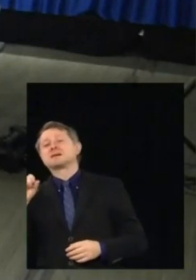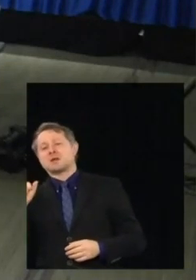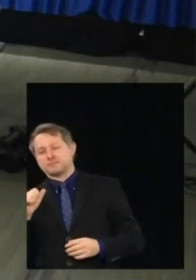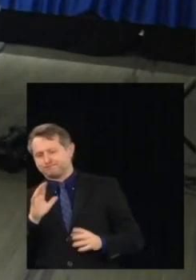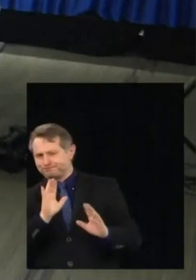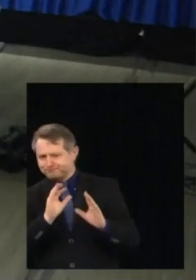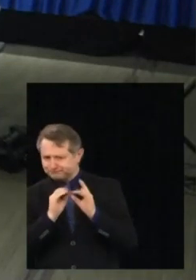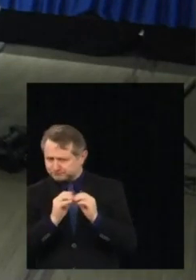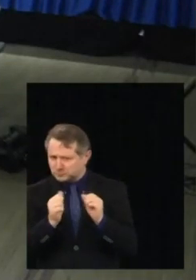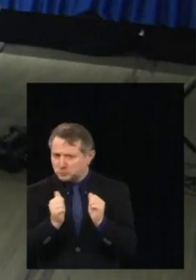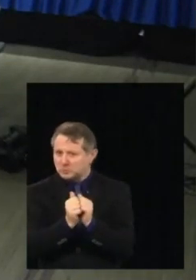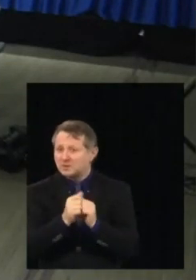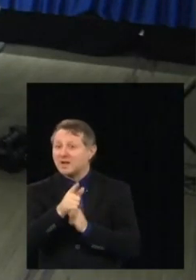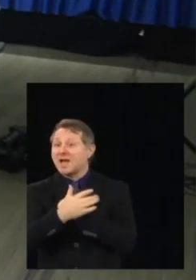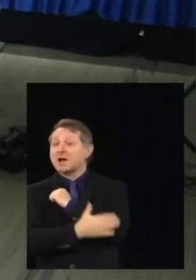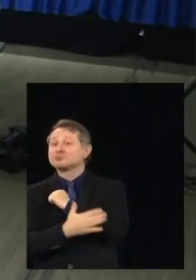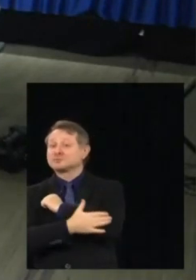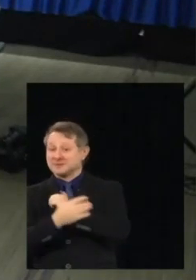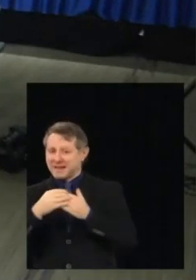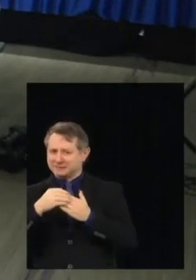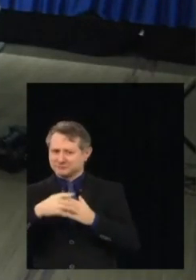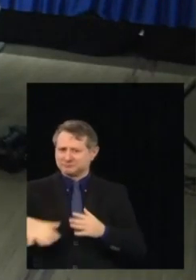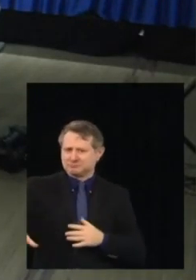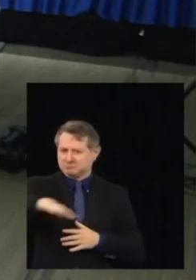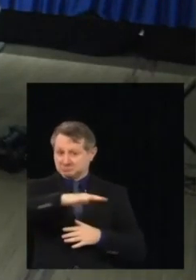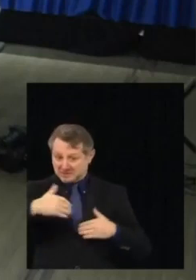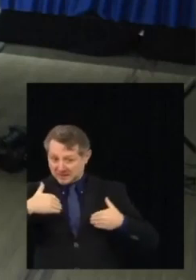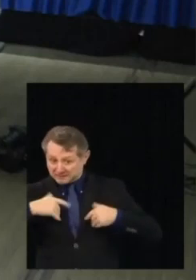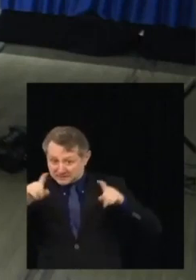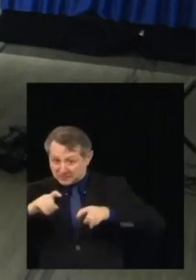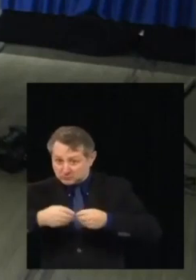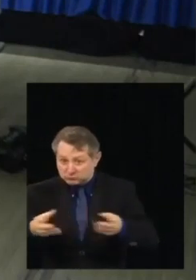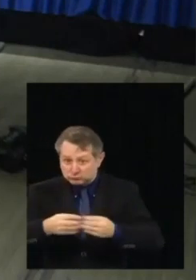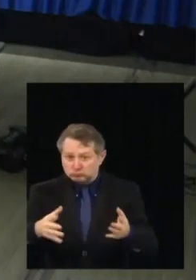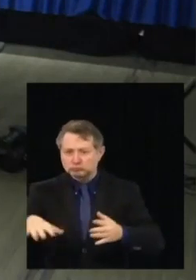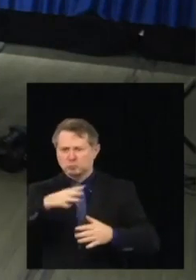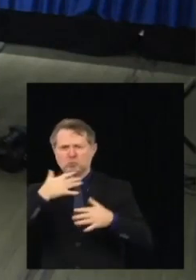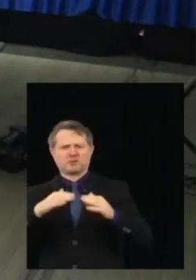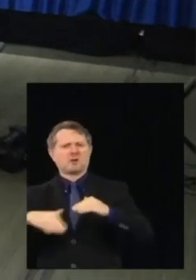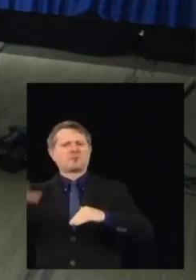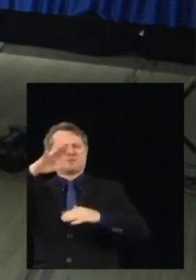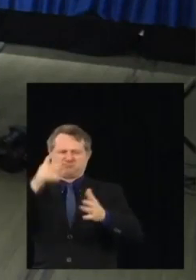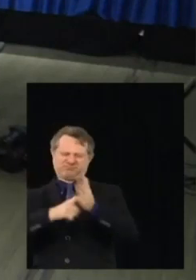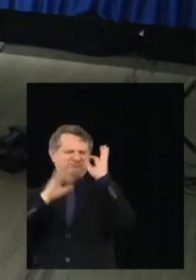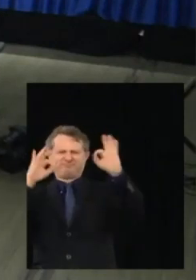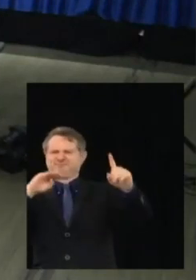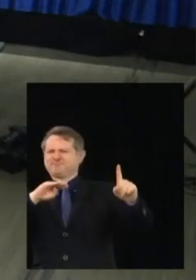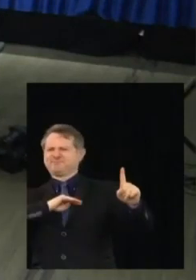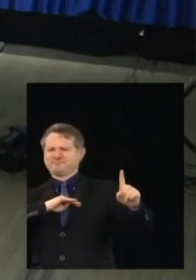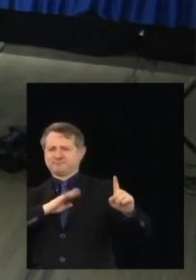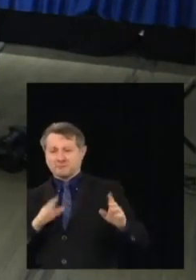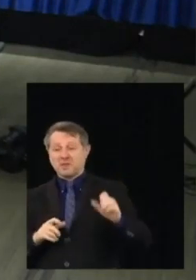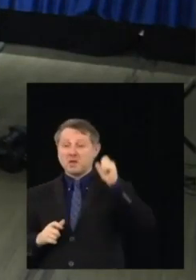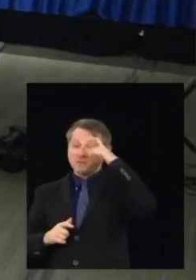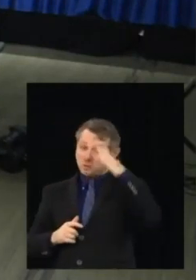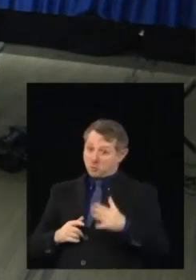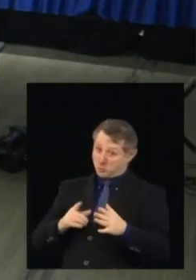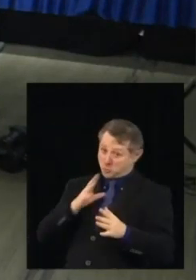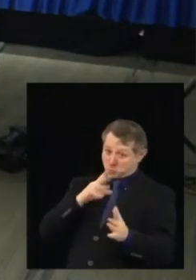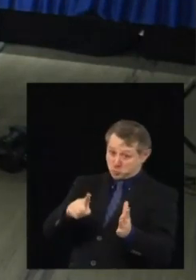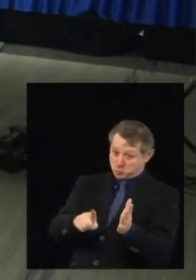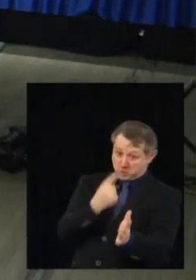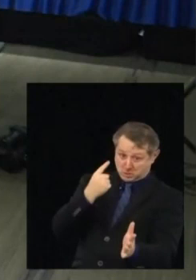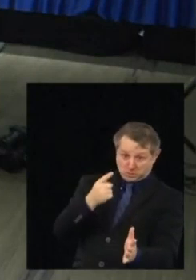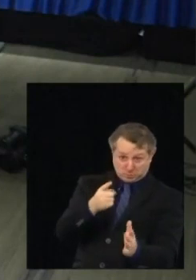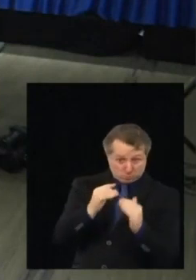need to stay above that 419 number. Once you have the testing capacity, you won't lose the capacity, or you shouldn't lose the